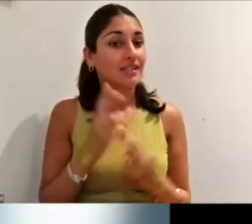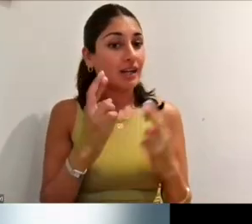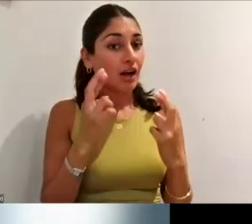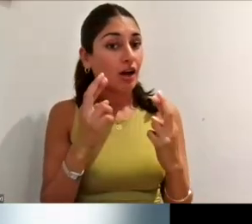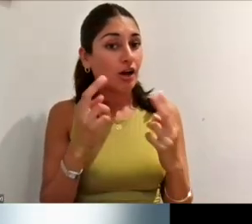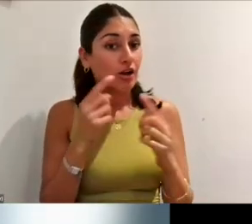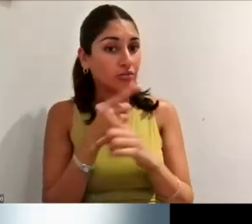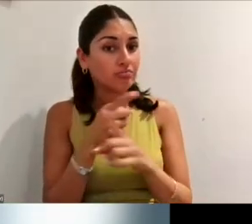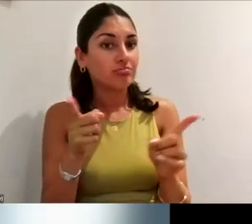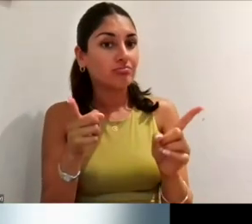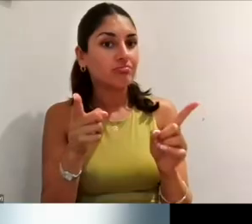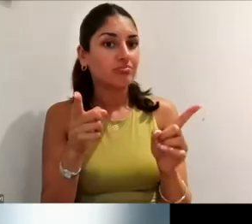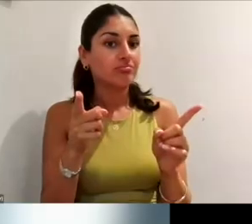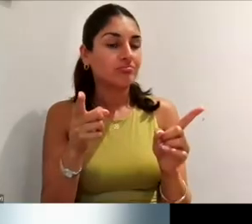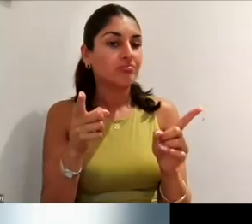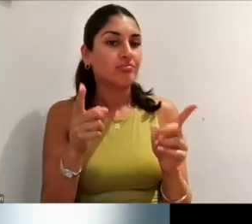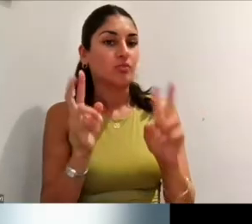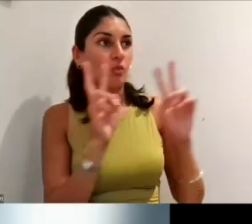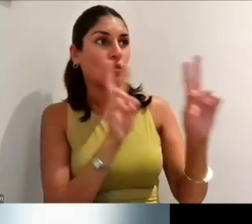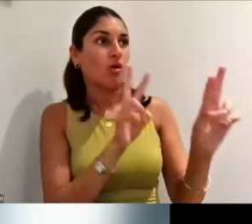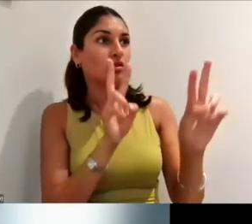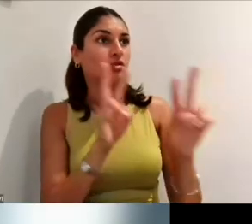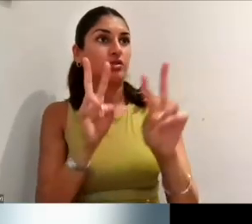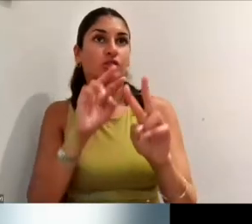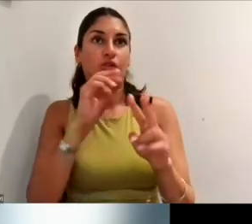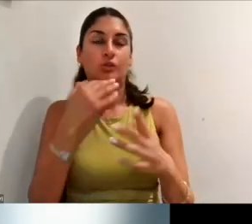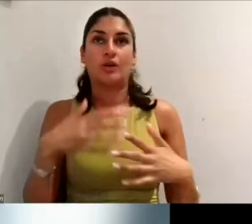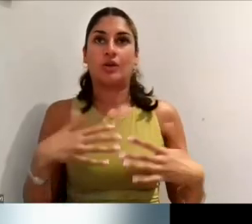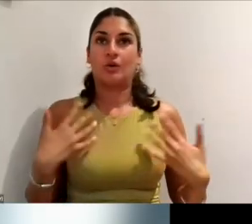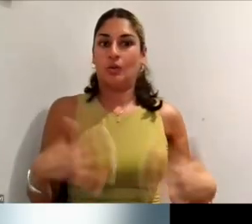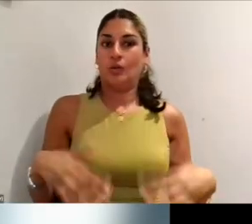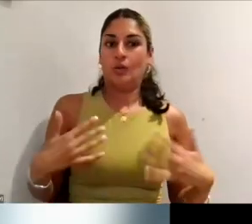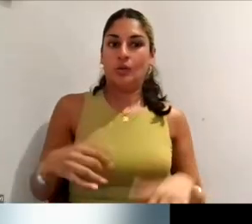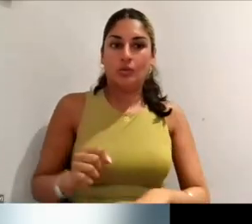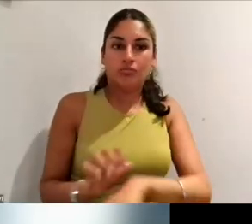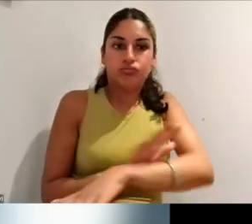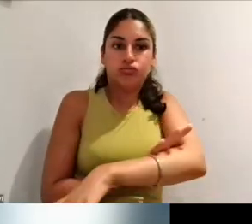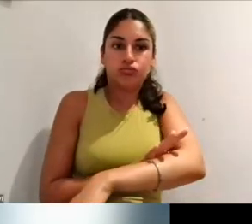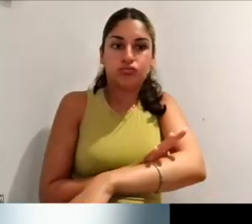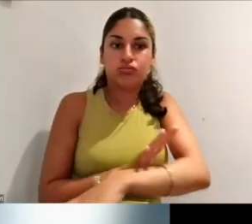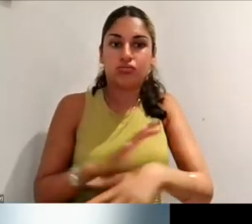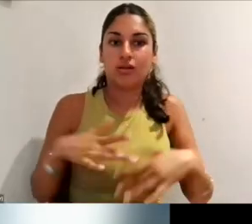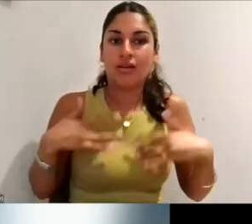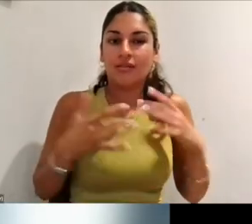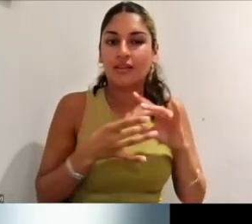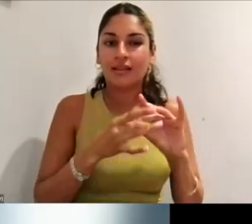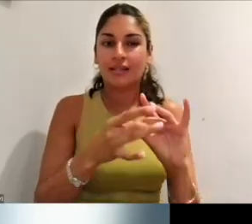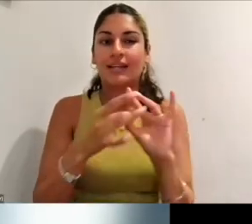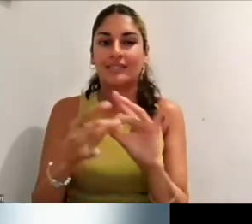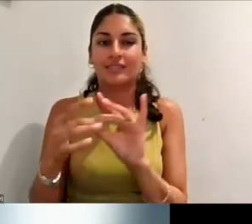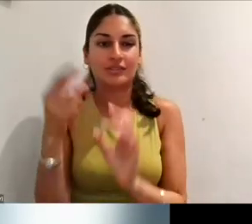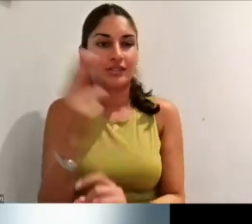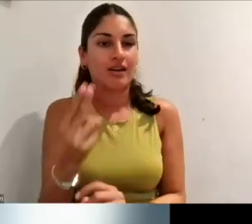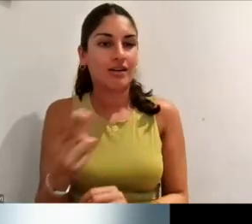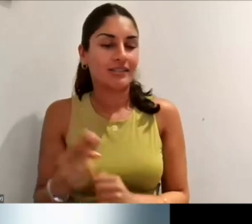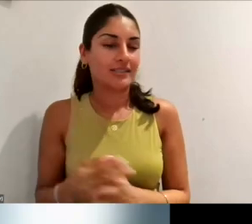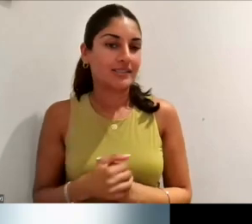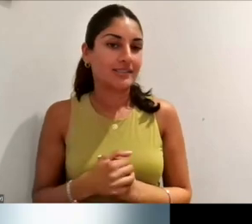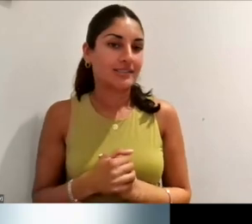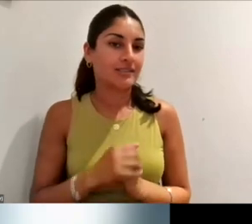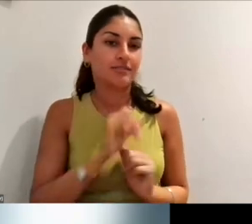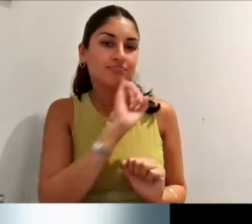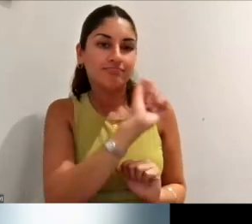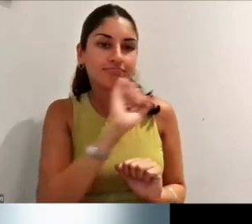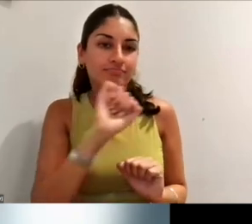know that all of you watching here will find some connection within you to each artist and each artist's